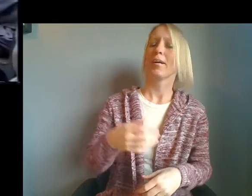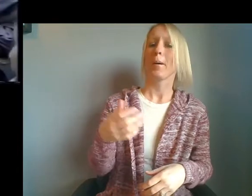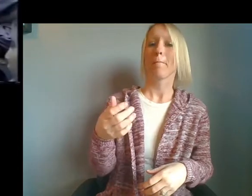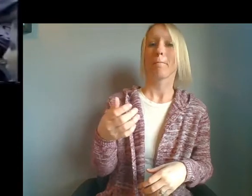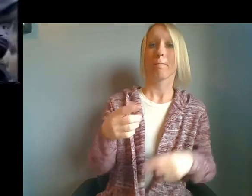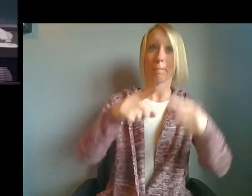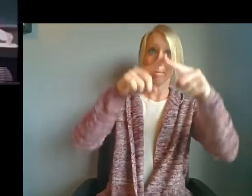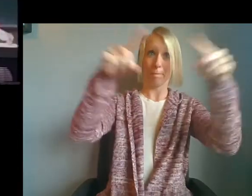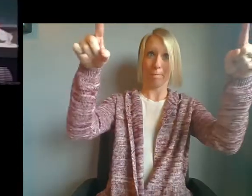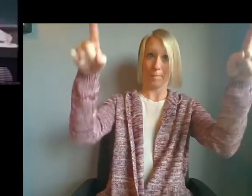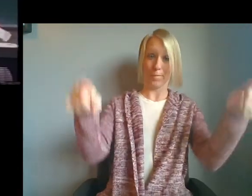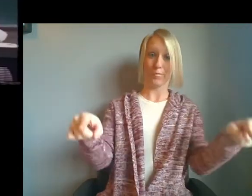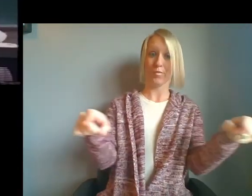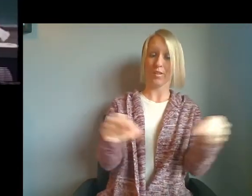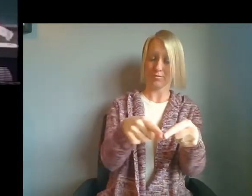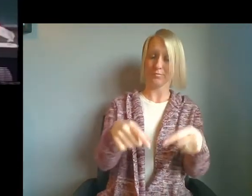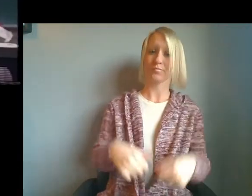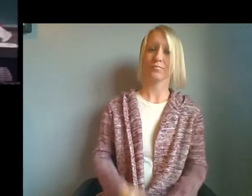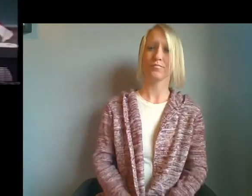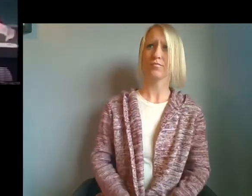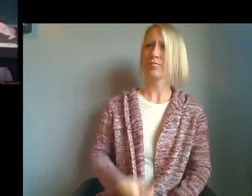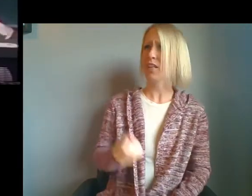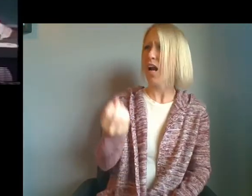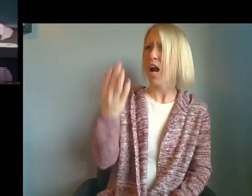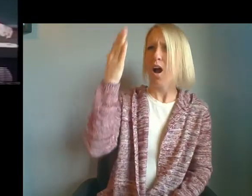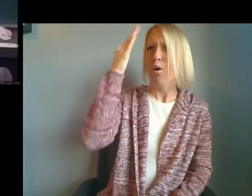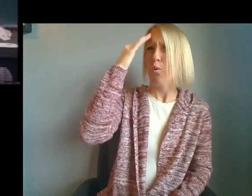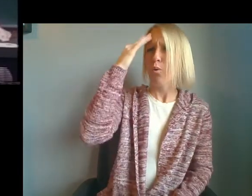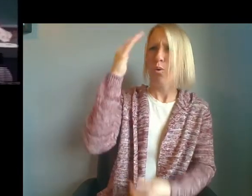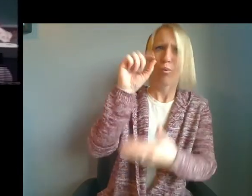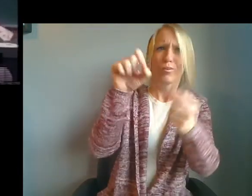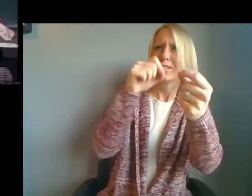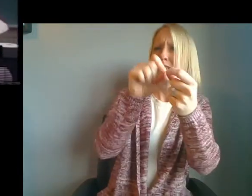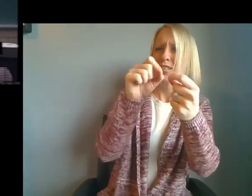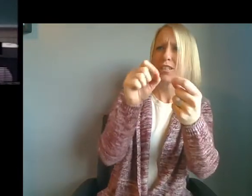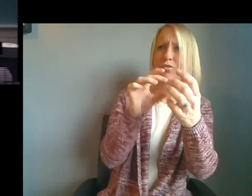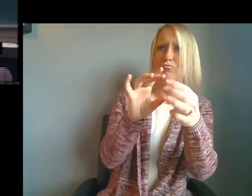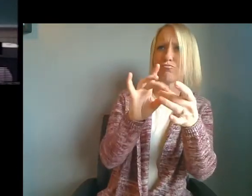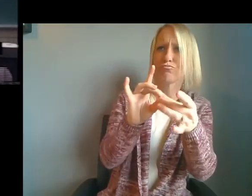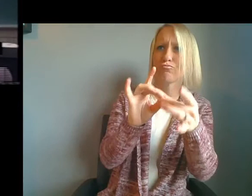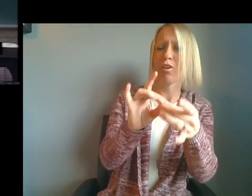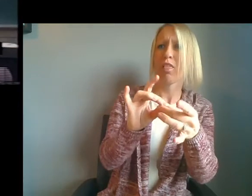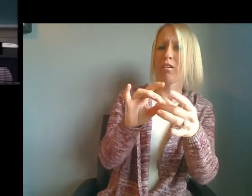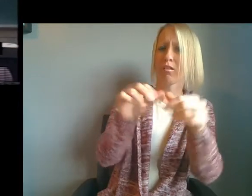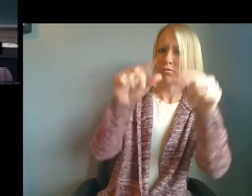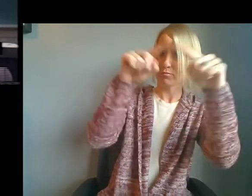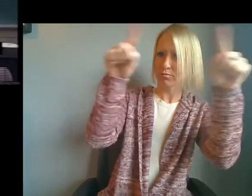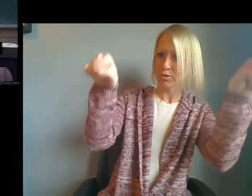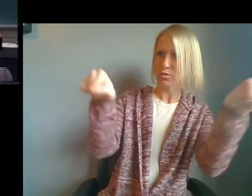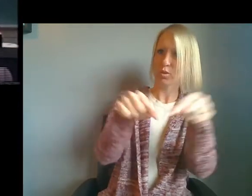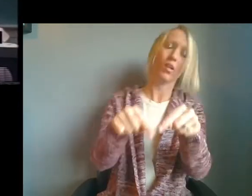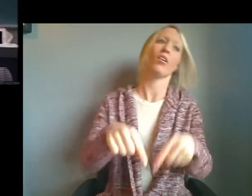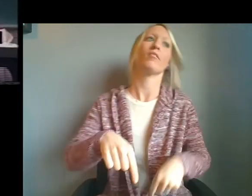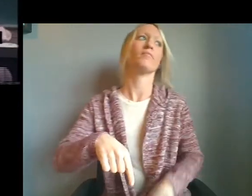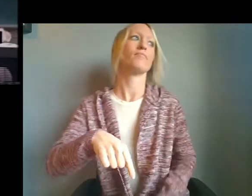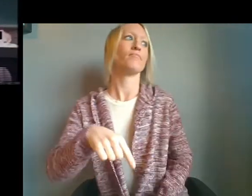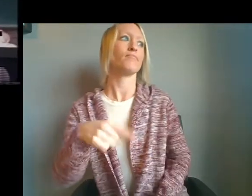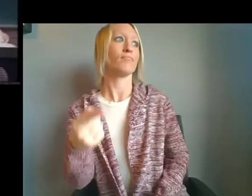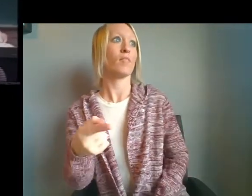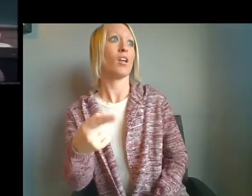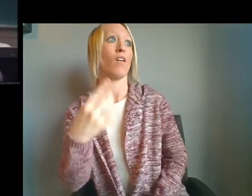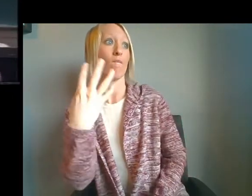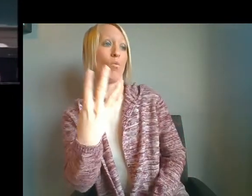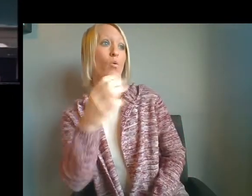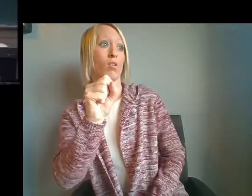lines. Good girl. 4 different lines, 4 different sides. They're all the same, and we have 4 corners. All right, we have this interesting